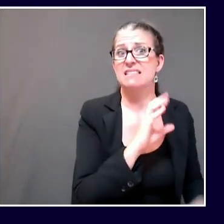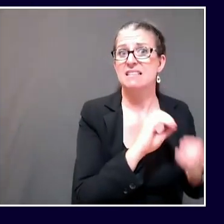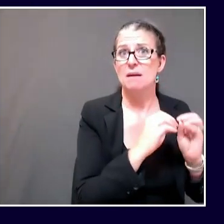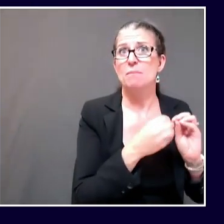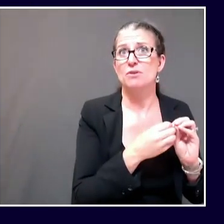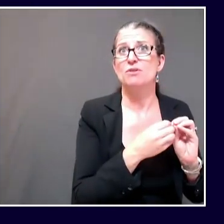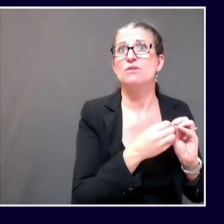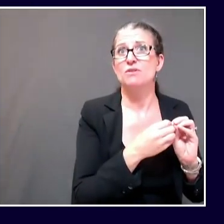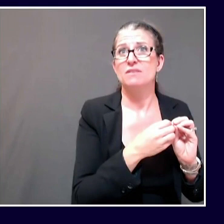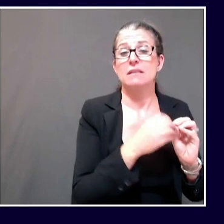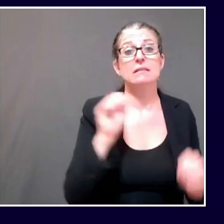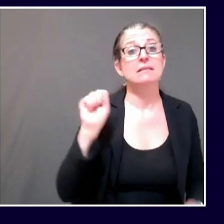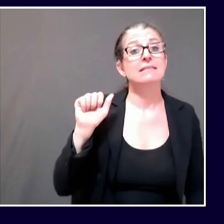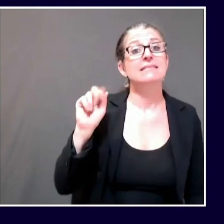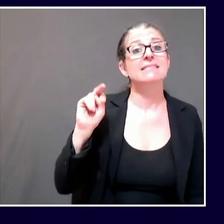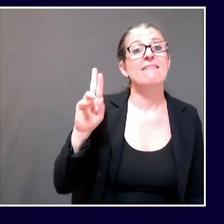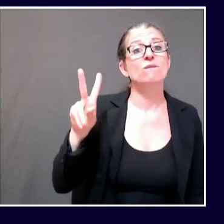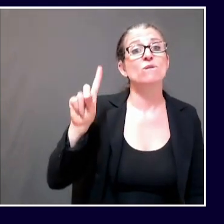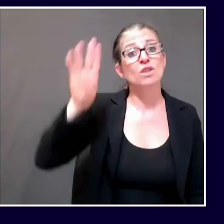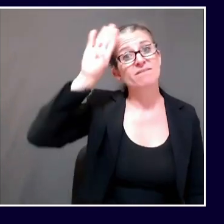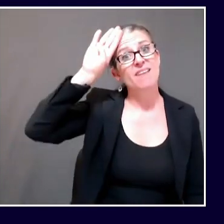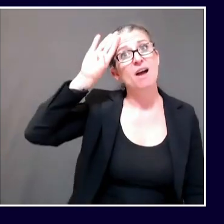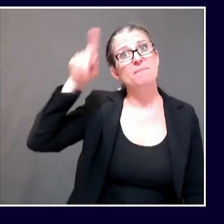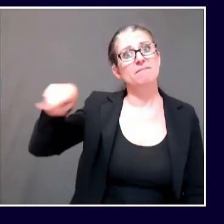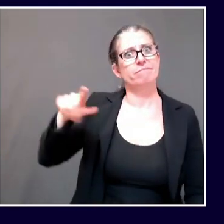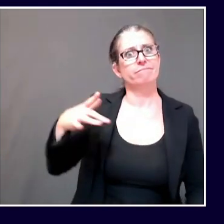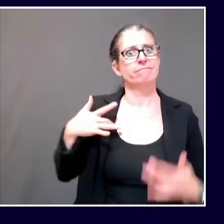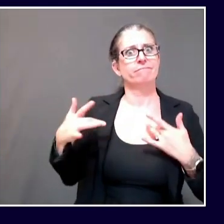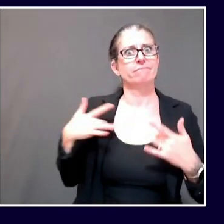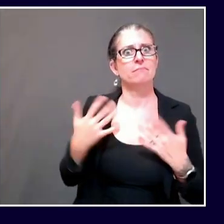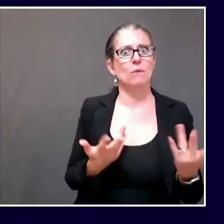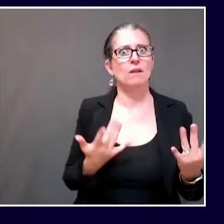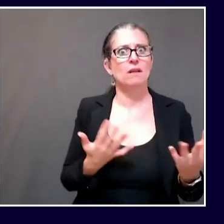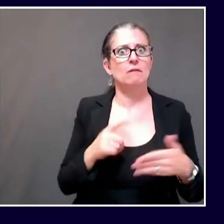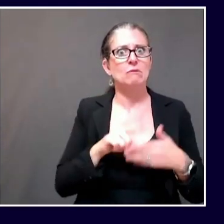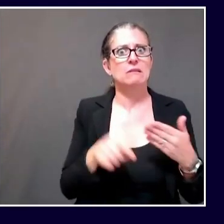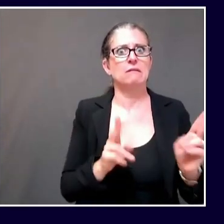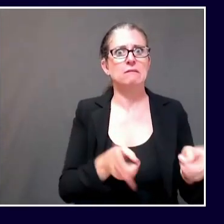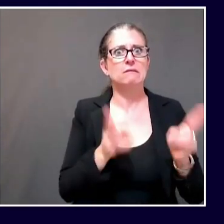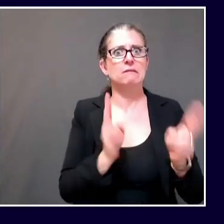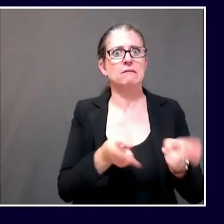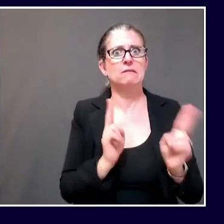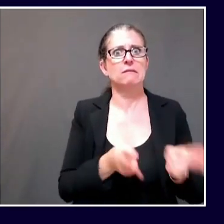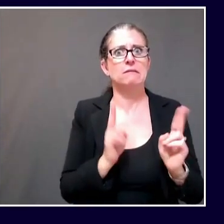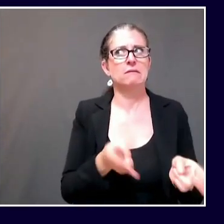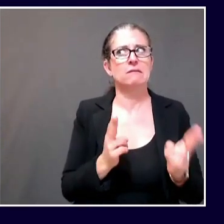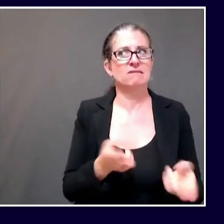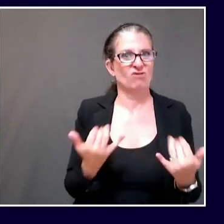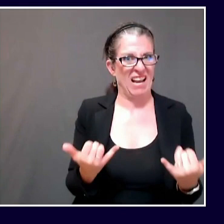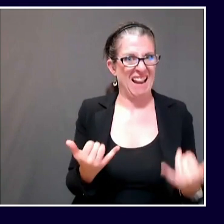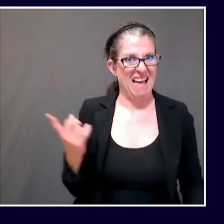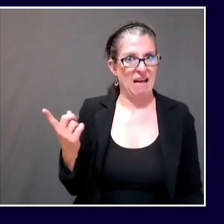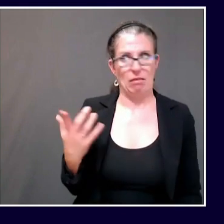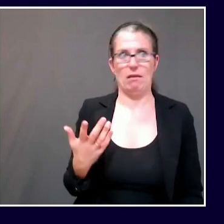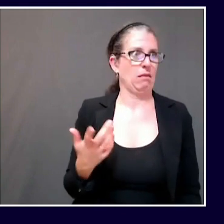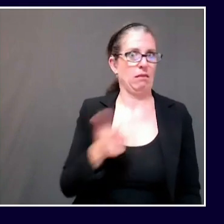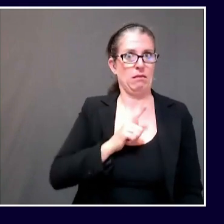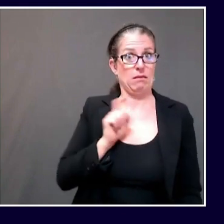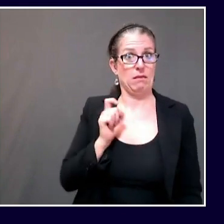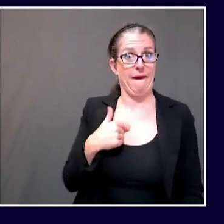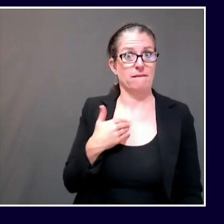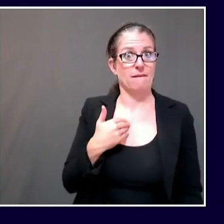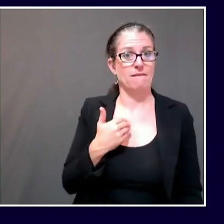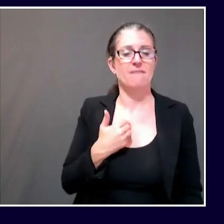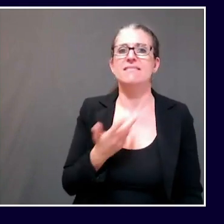tests were getting back. So I have two questions for you. One, what is the current testing, what is the current